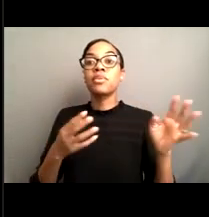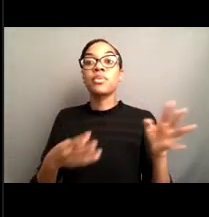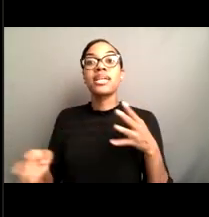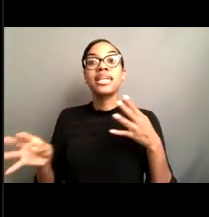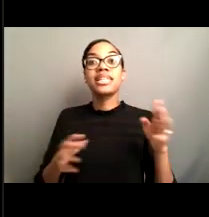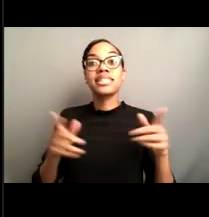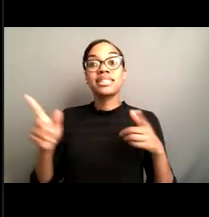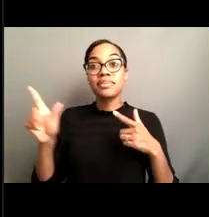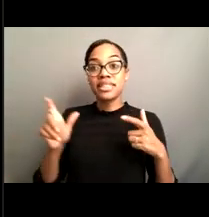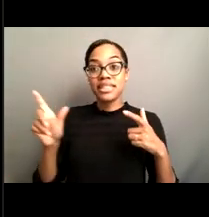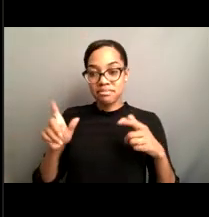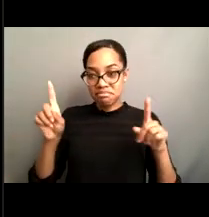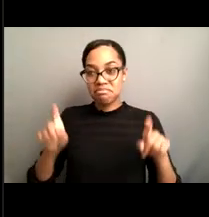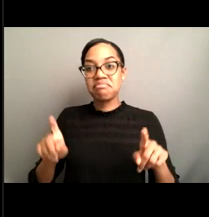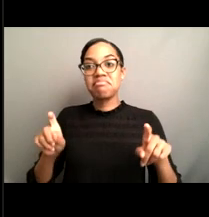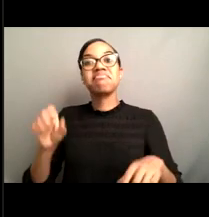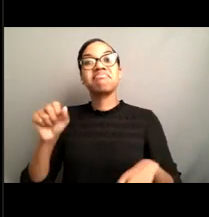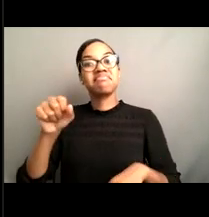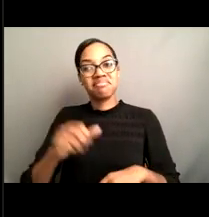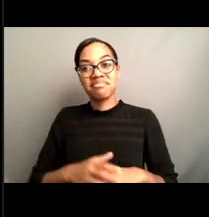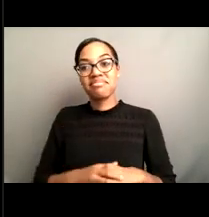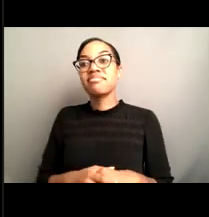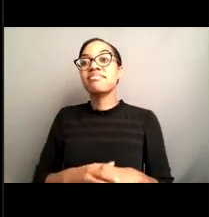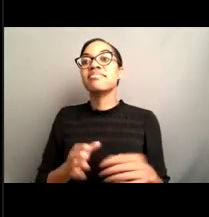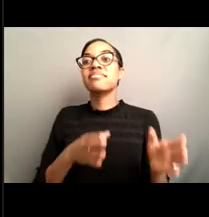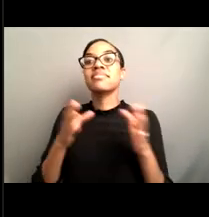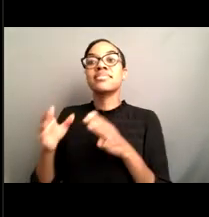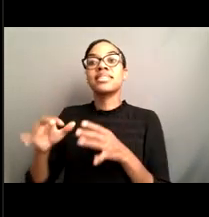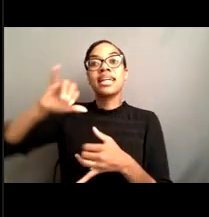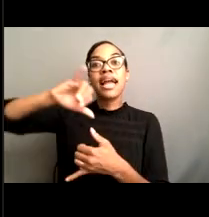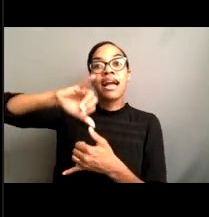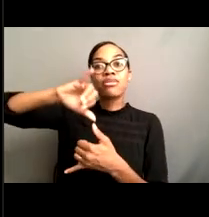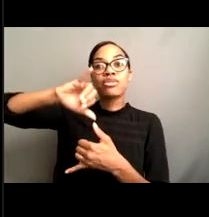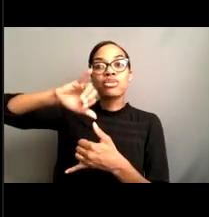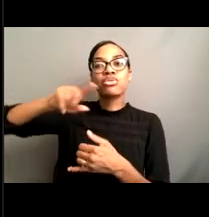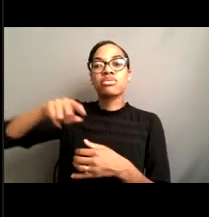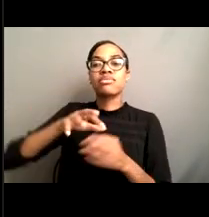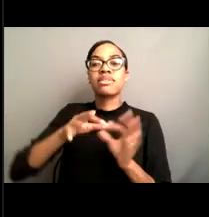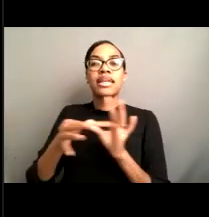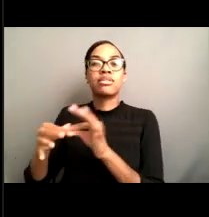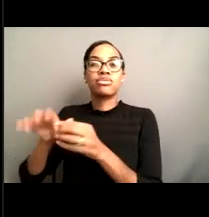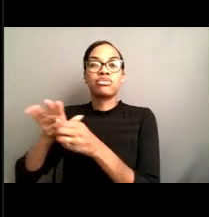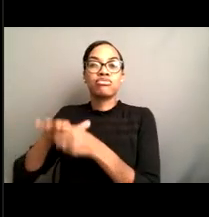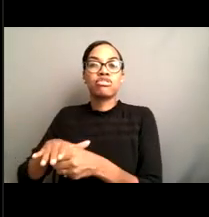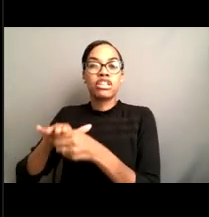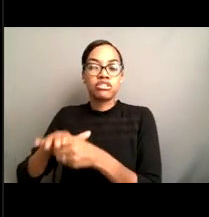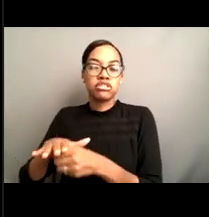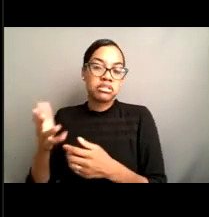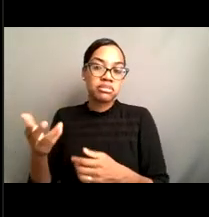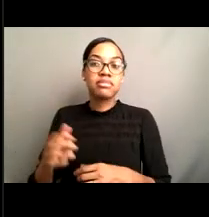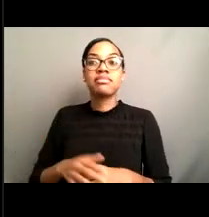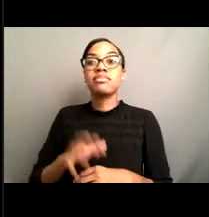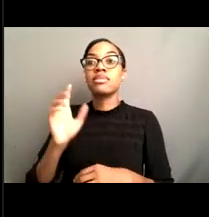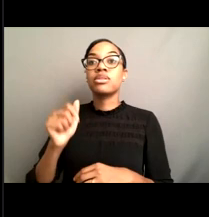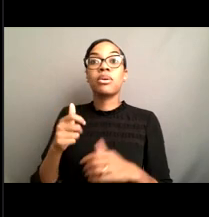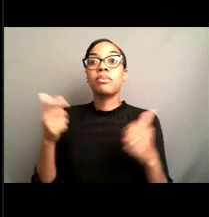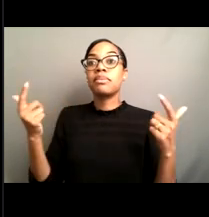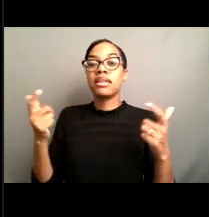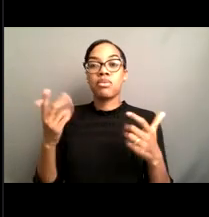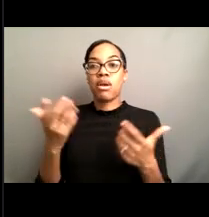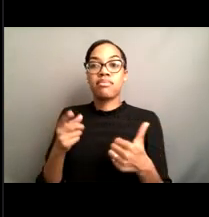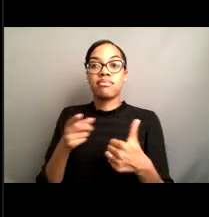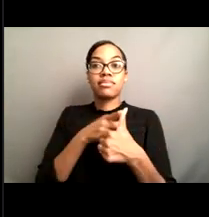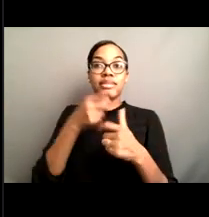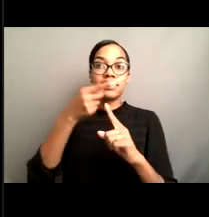And of course, it's also measuring altitude, but that's also related to pressure. So the big ones, air pressure, temperature,